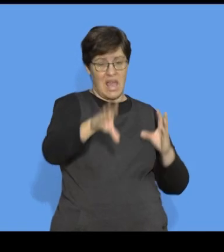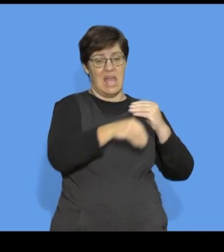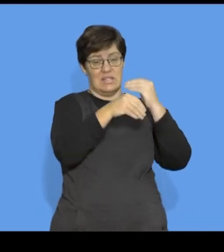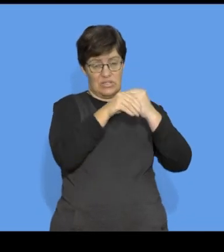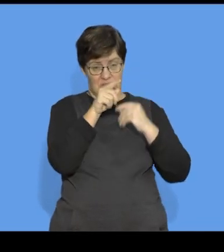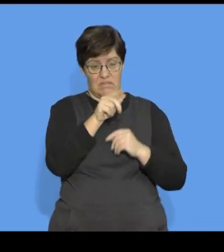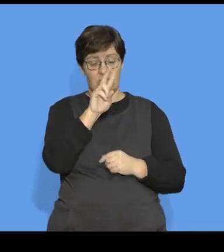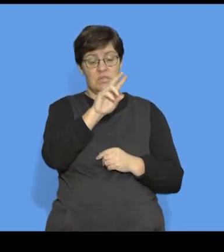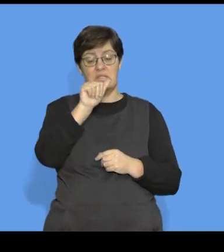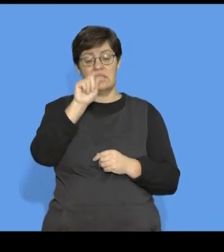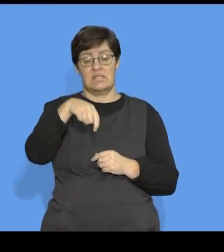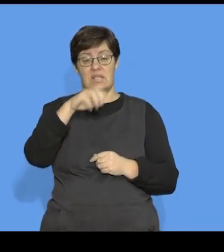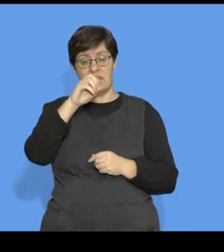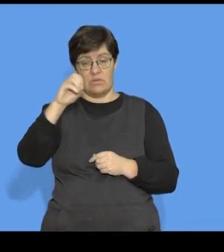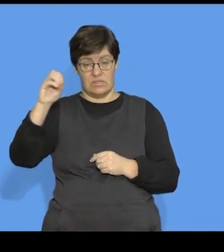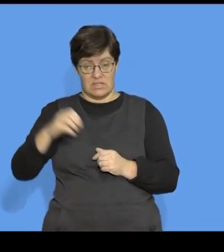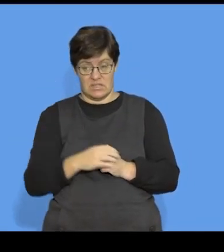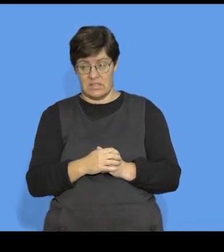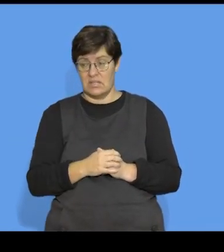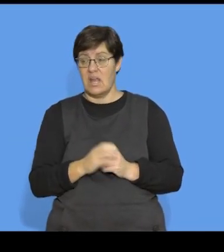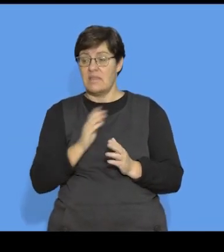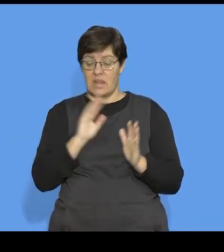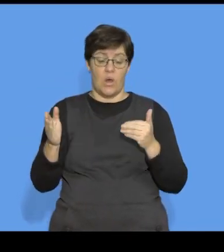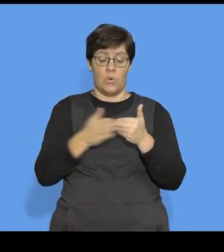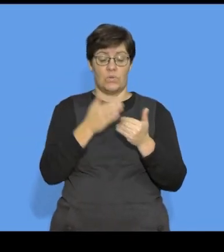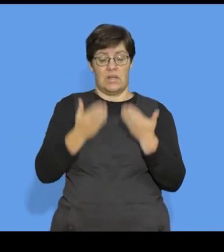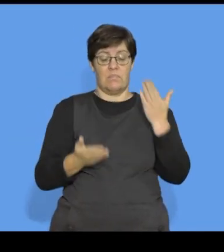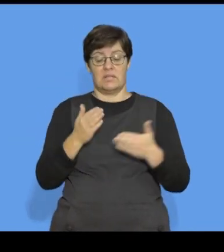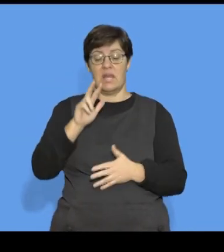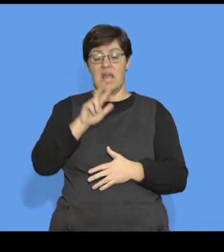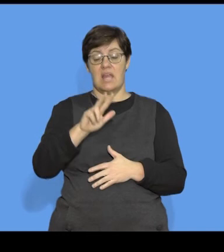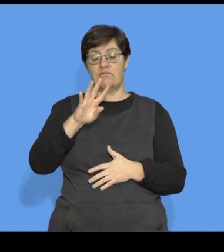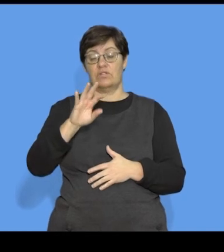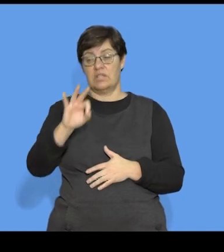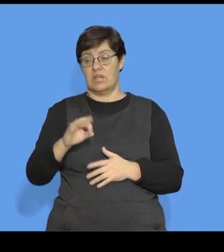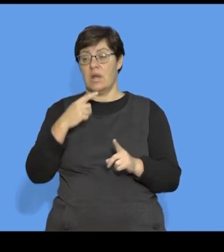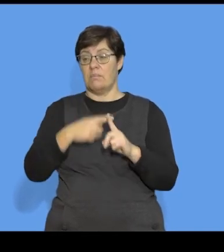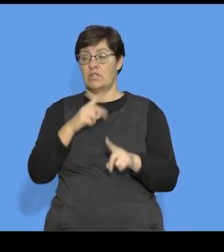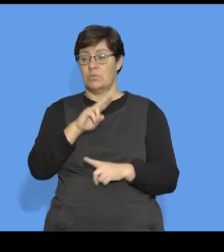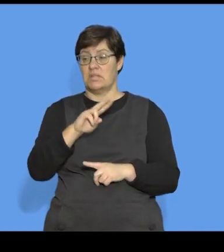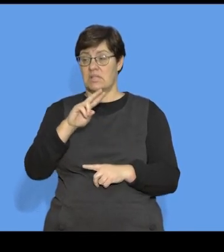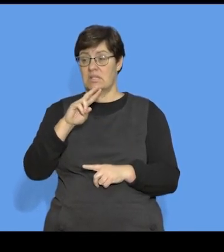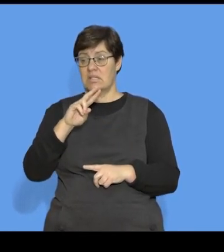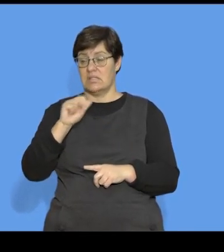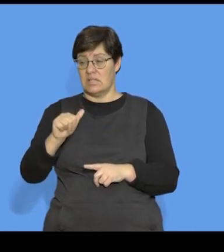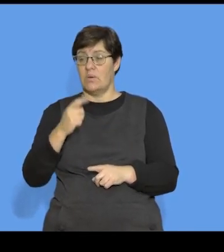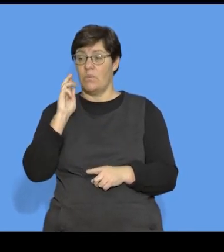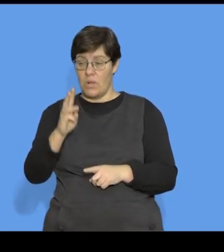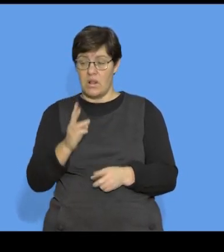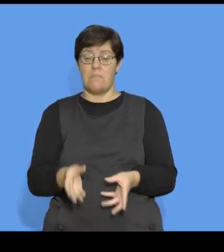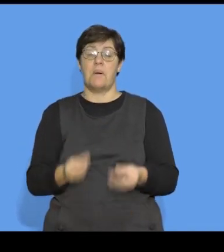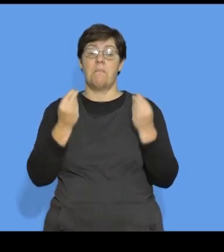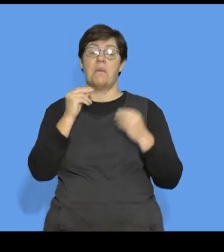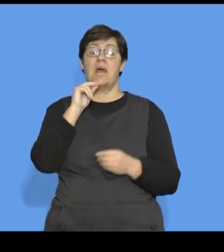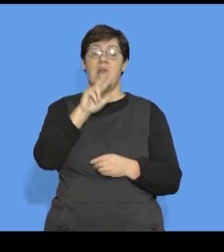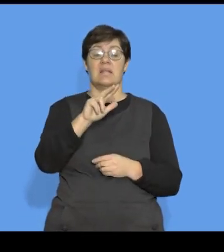It actually should fit into additions of 26,000 Rand, and there you got your closing balance. 843 plus 26 will give